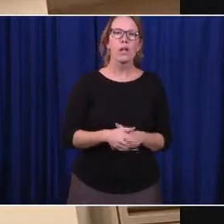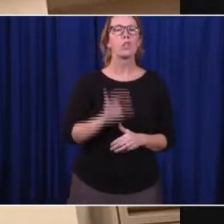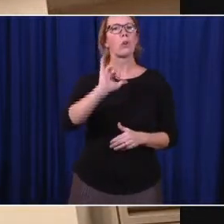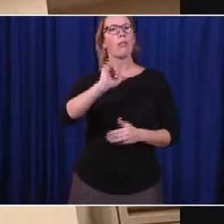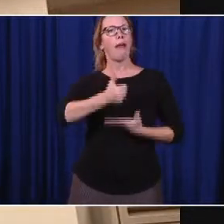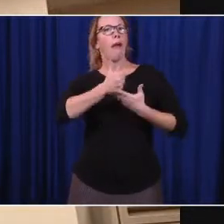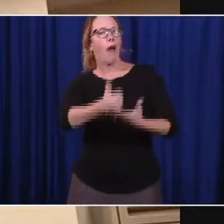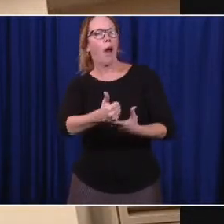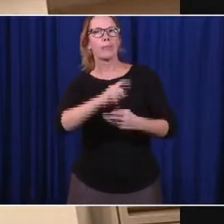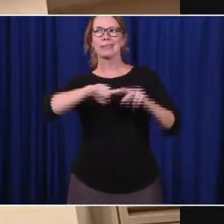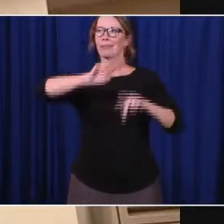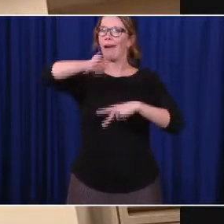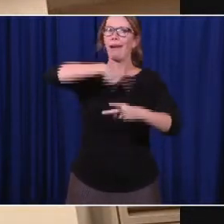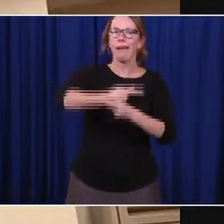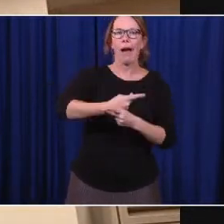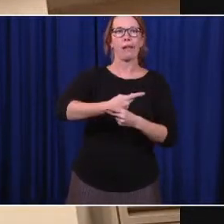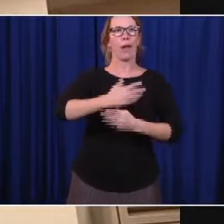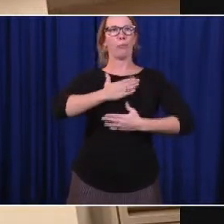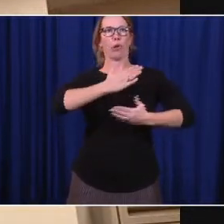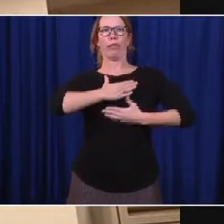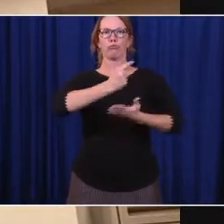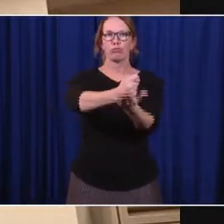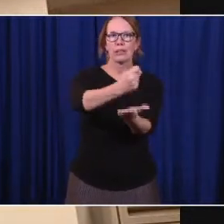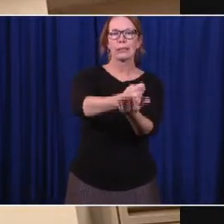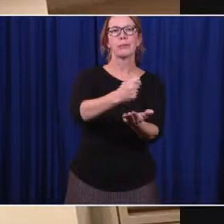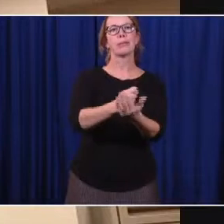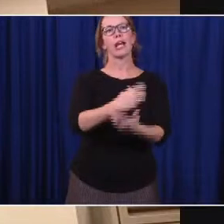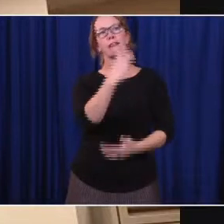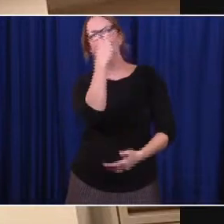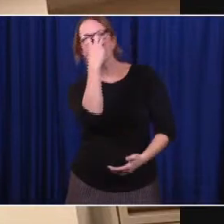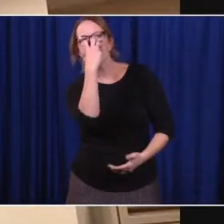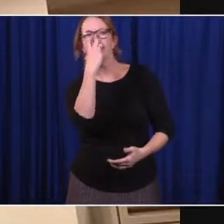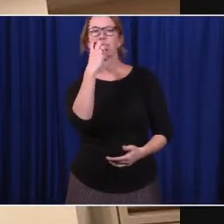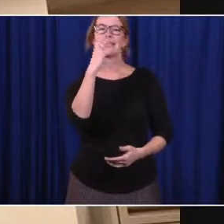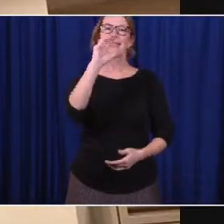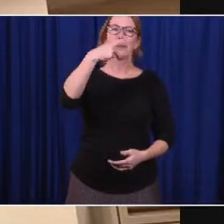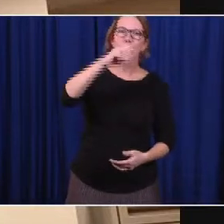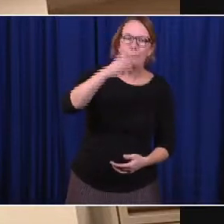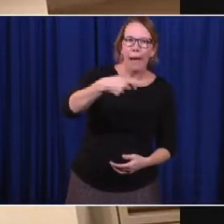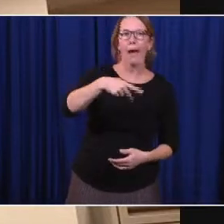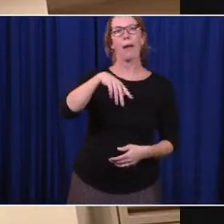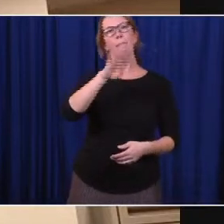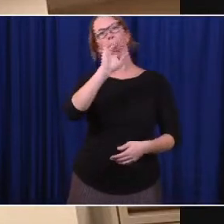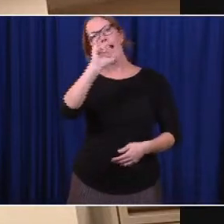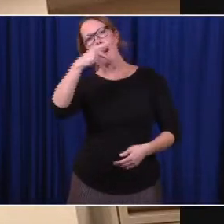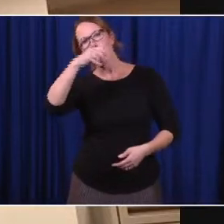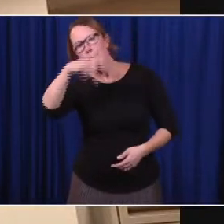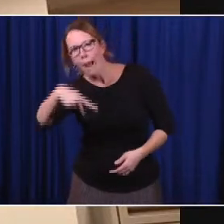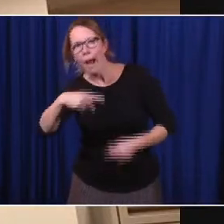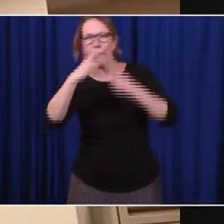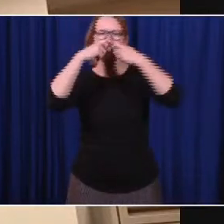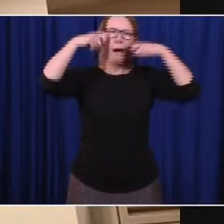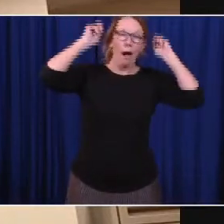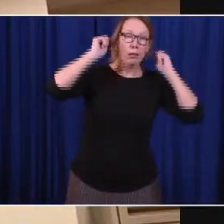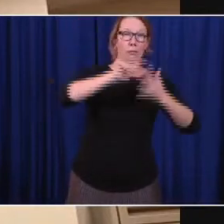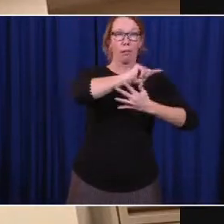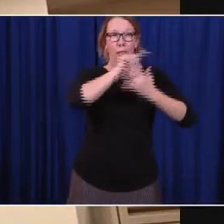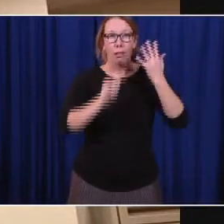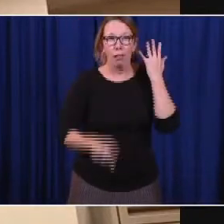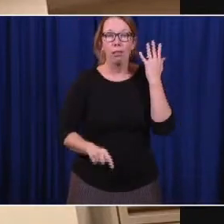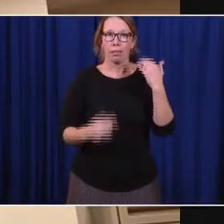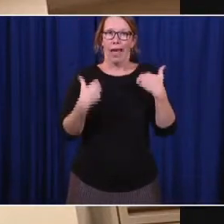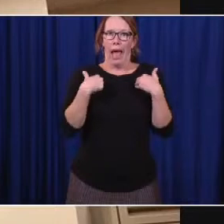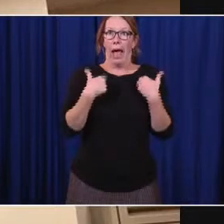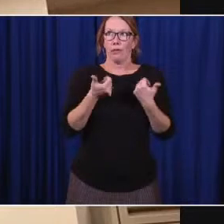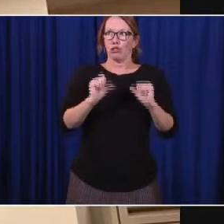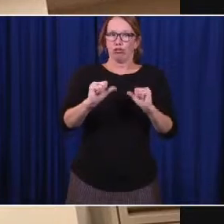of breathing treatments, have them intubated, have them on BiPAP, CPAP, high flow oxygen. And these are just all different kinds of ways that we're